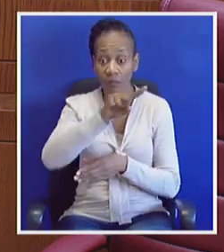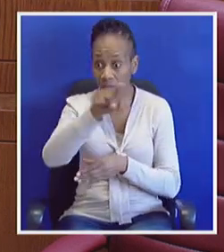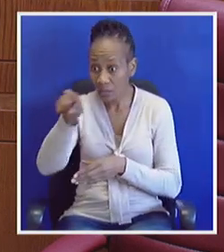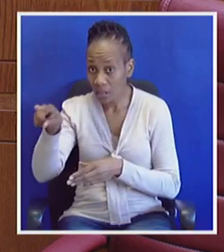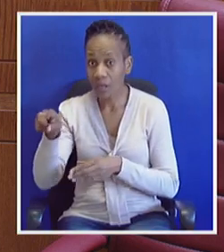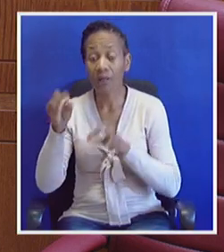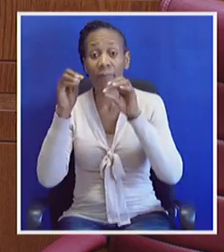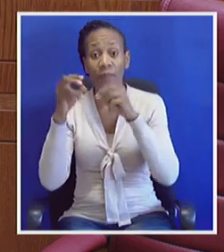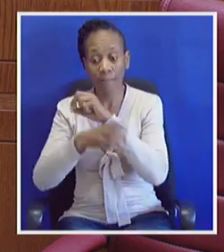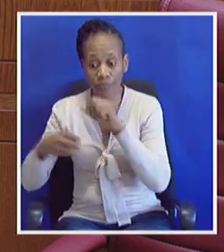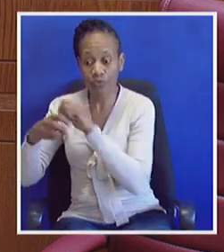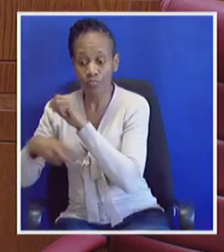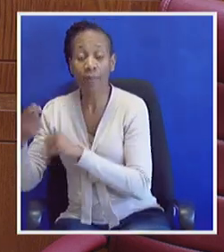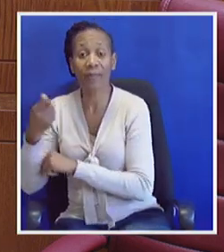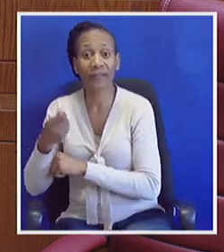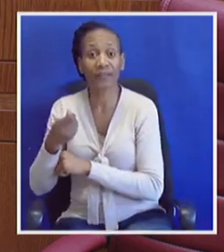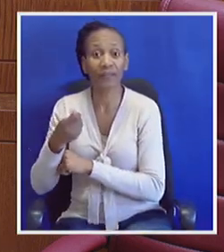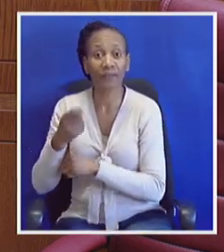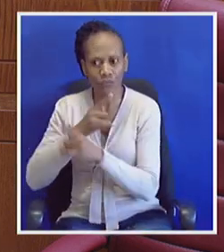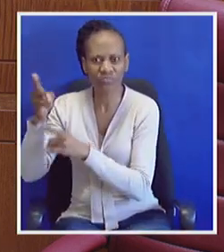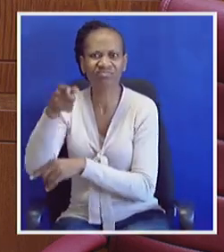and stealing the money and get away with it.